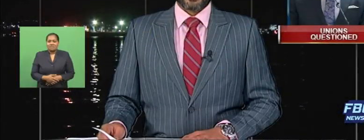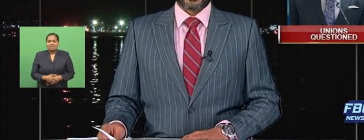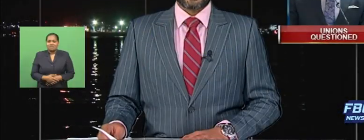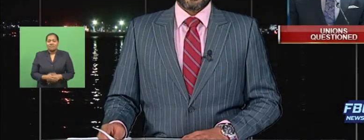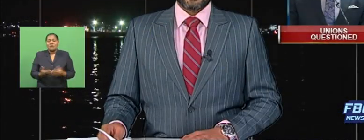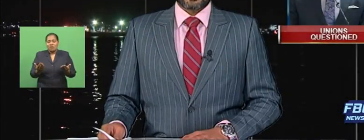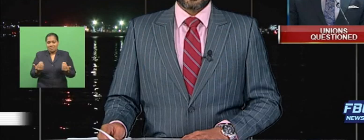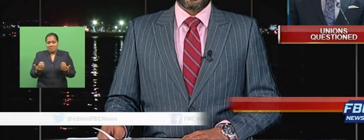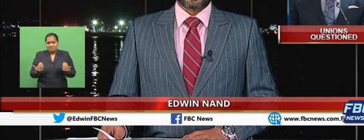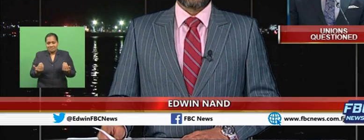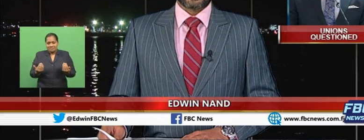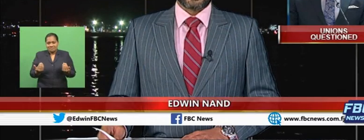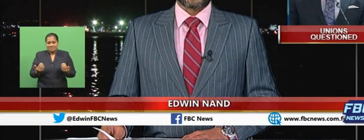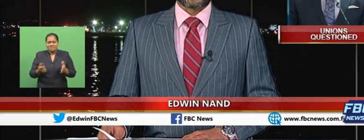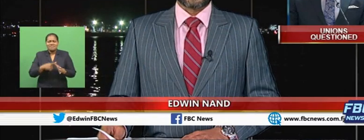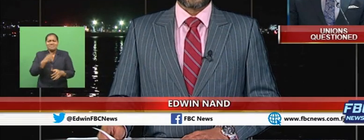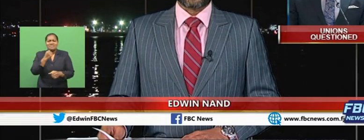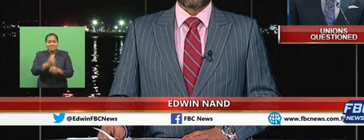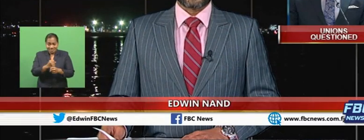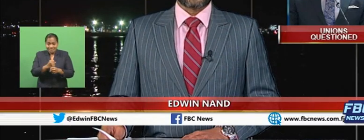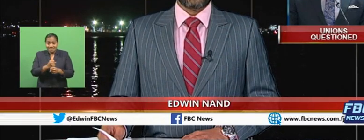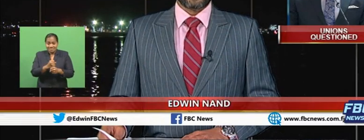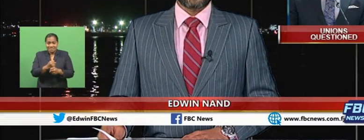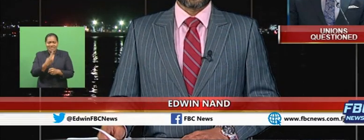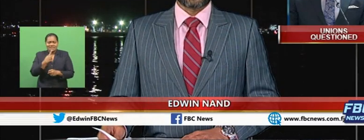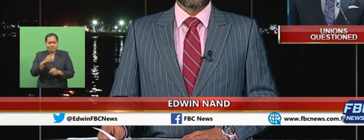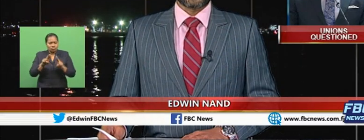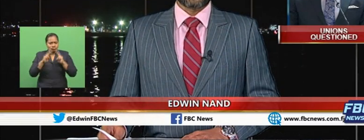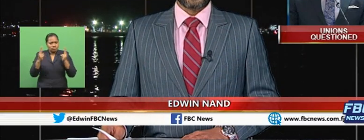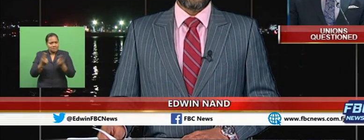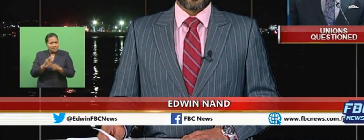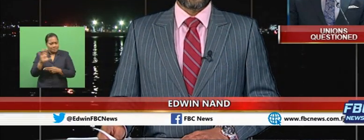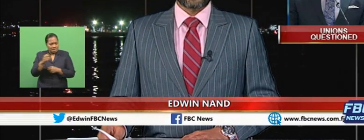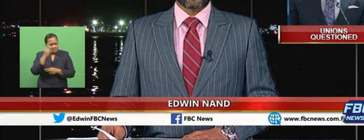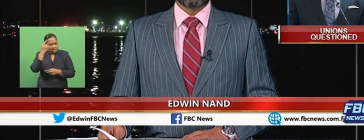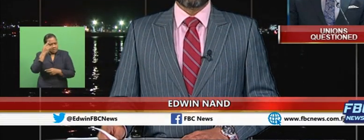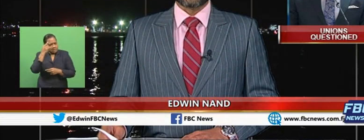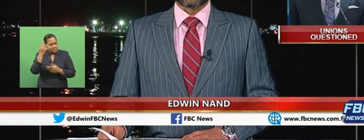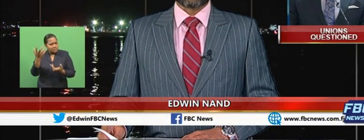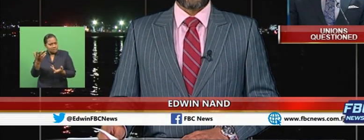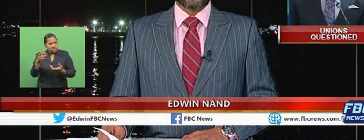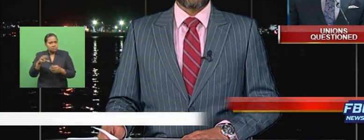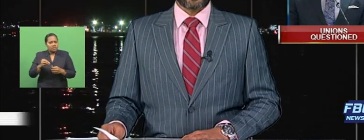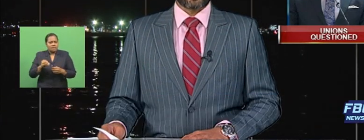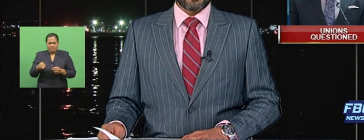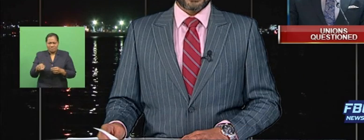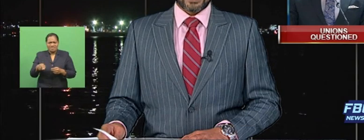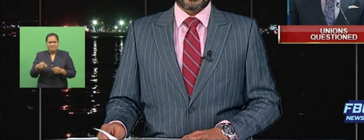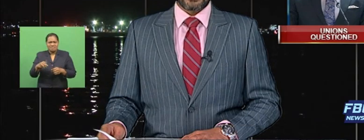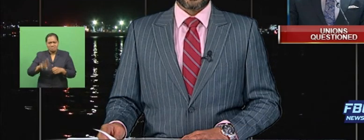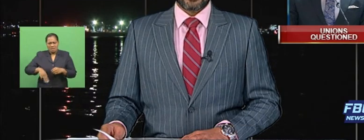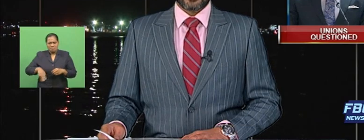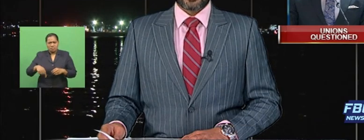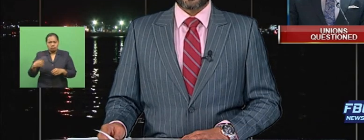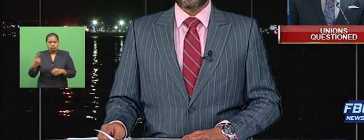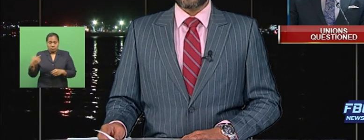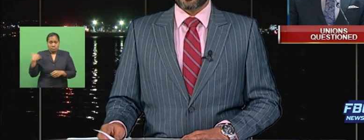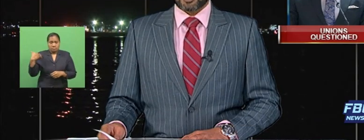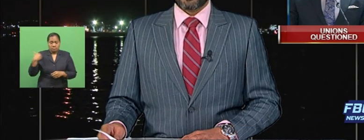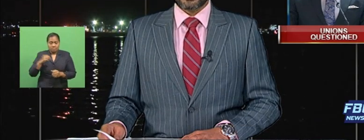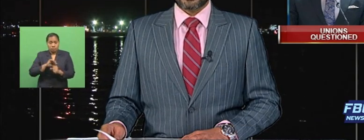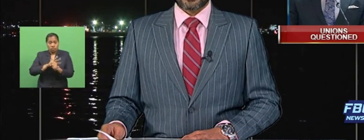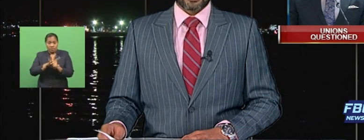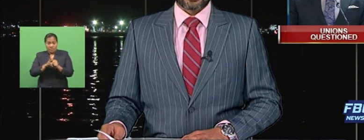Welcome back. Attorney General Ayaz Sayed Kayum says unions should consider relief efforts for members affected by COVID-19. Thousands